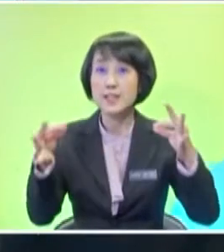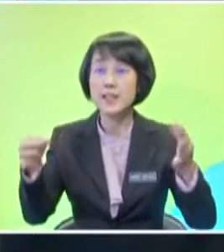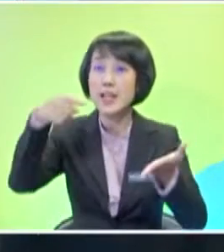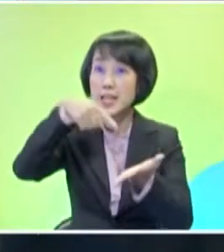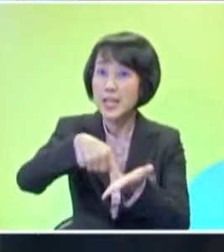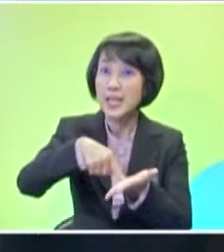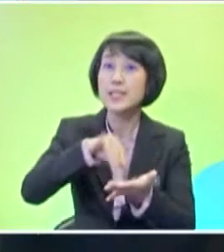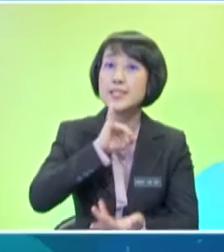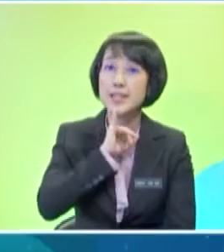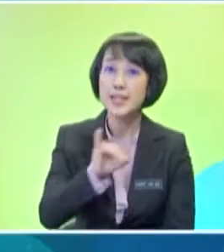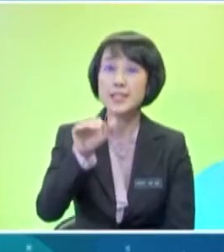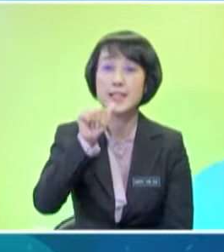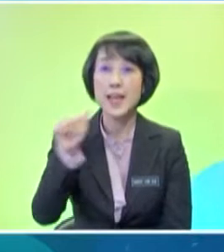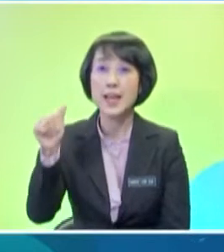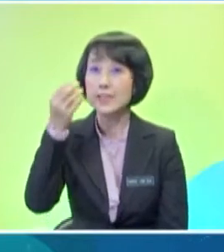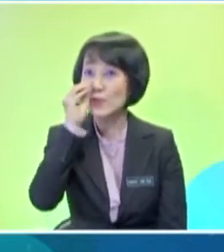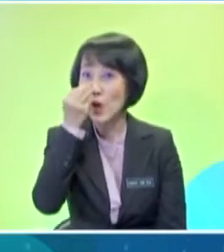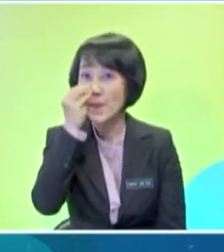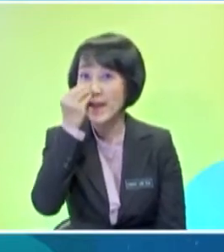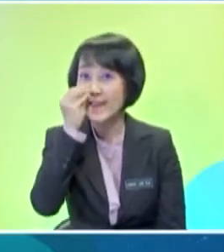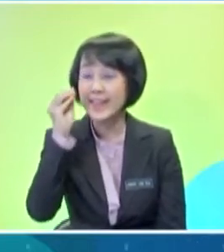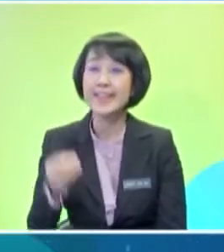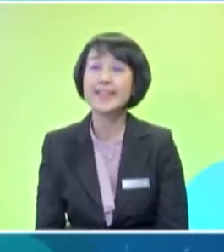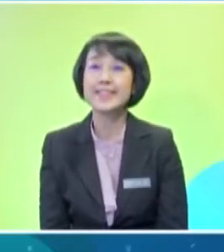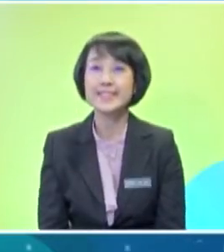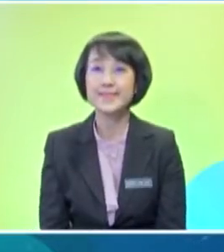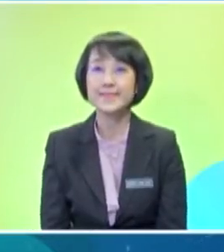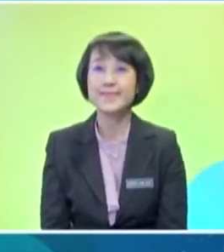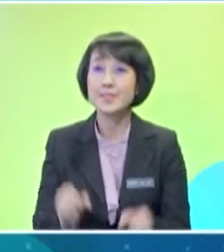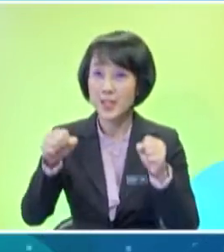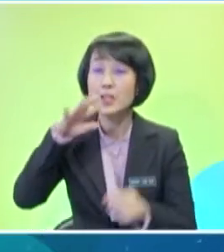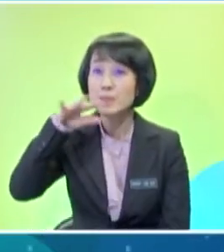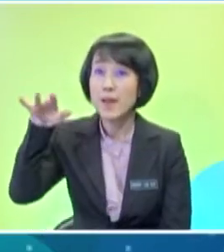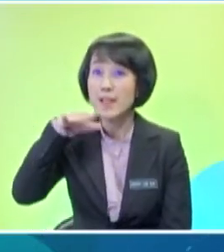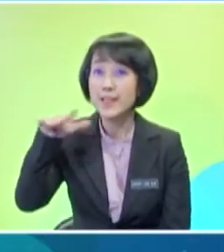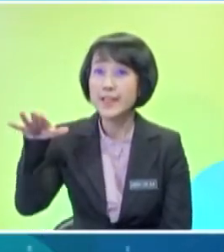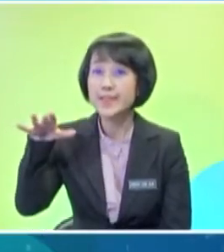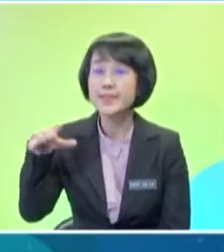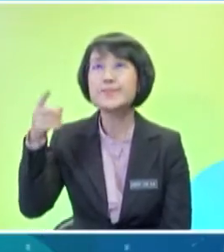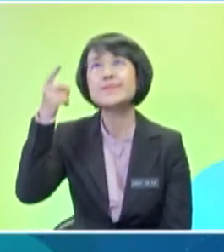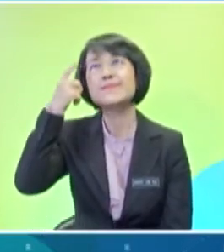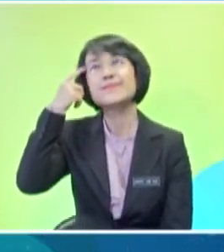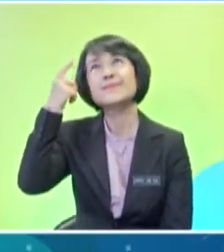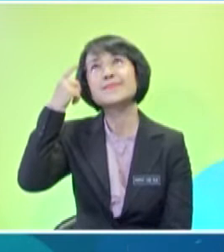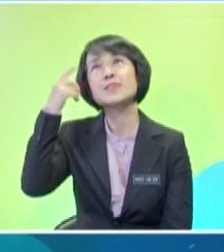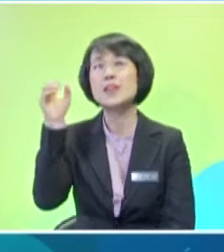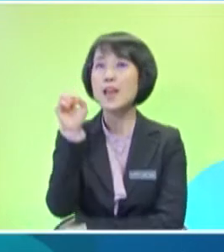this is a strawberry. Strawberry. Can you spell it? Strawberry.